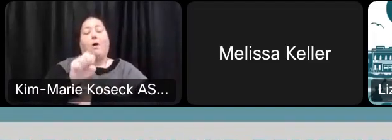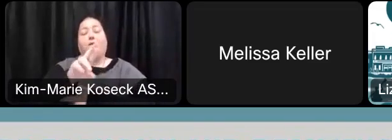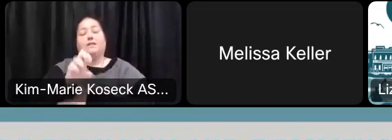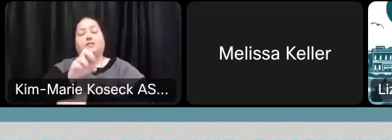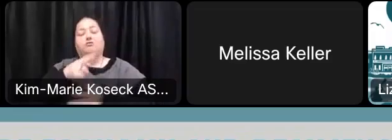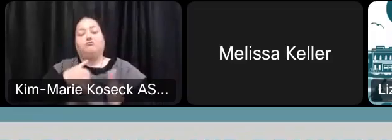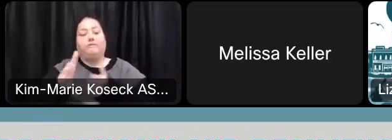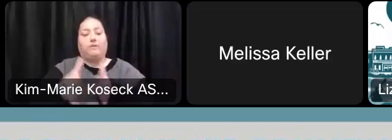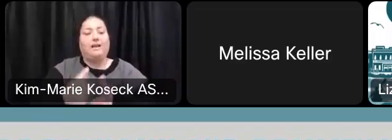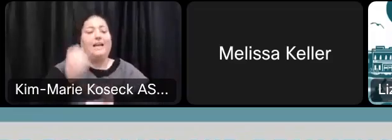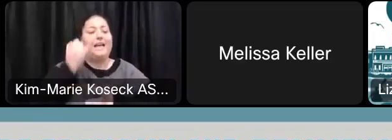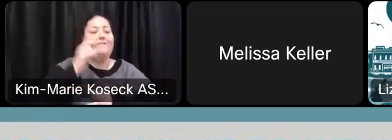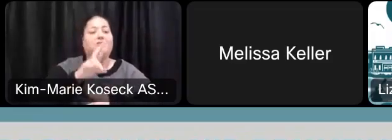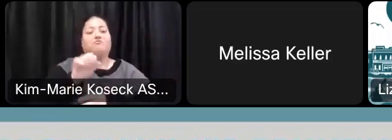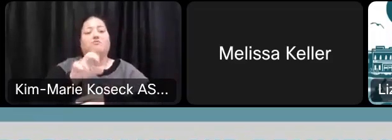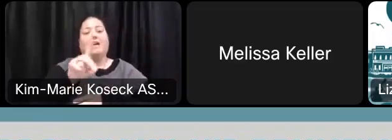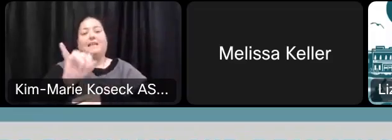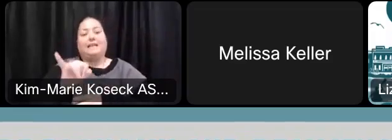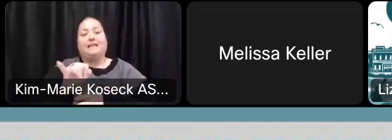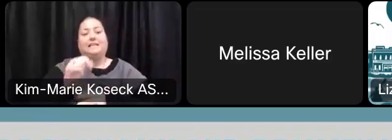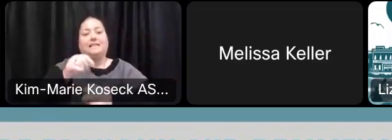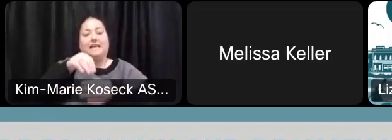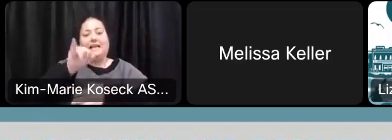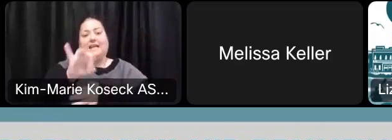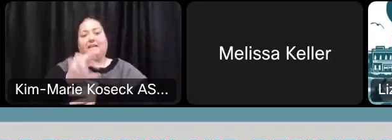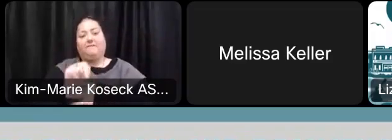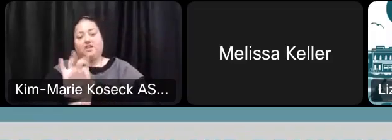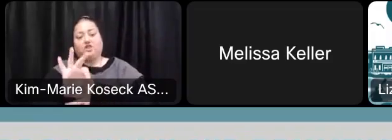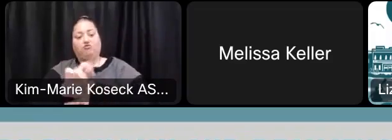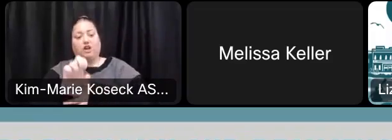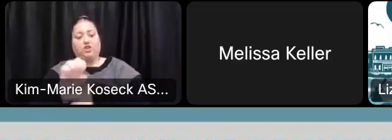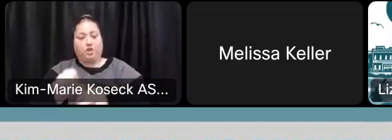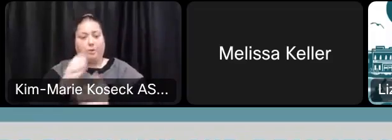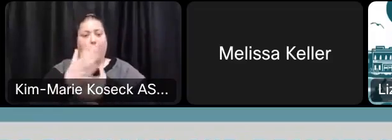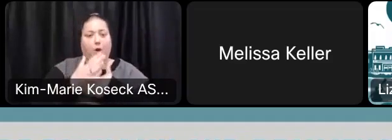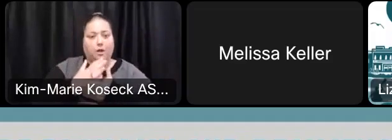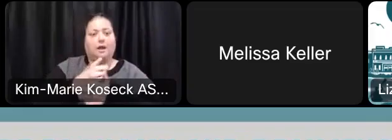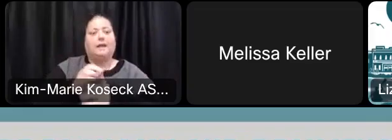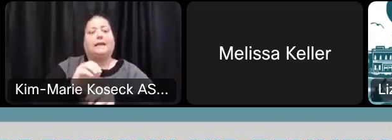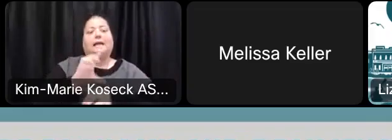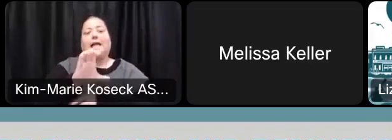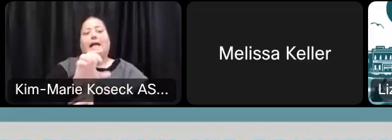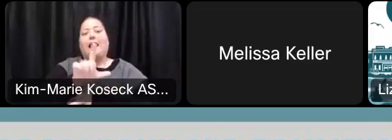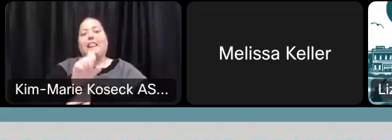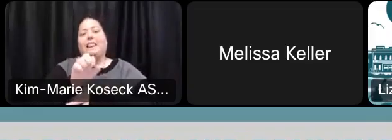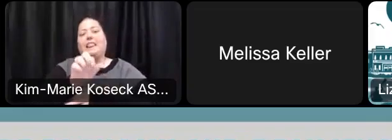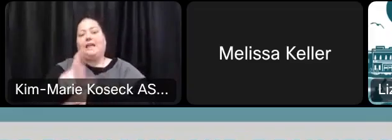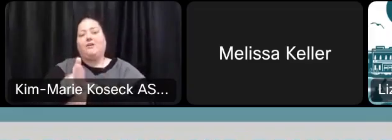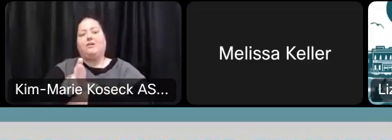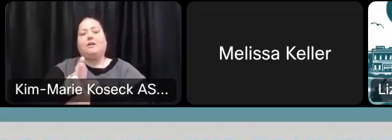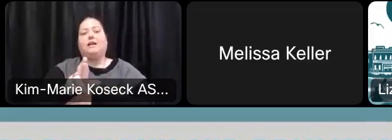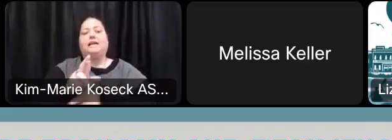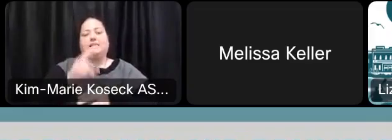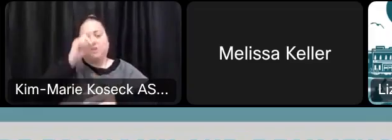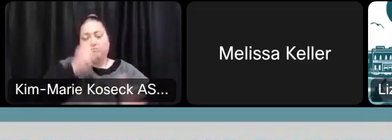So if READY is the infrastructure project component of our work, CLEAR is the planning, the strategic planning